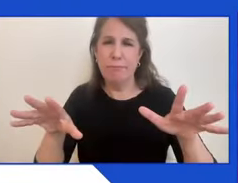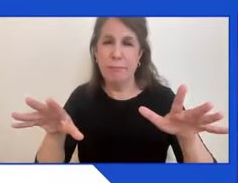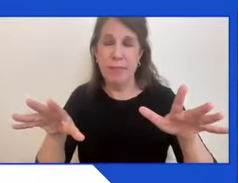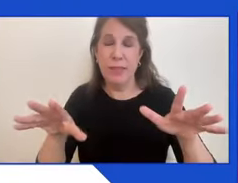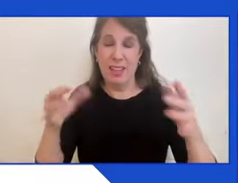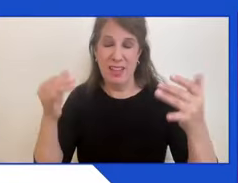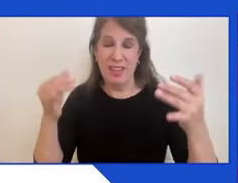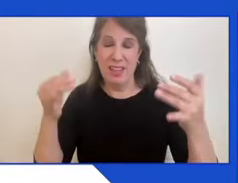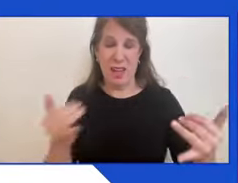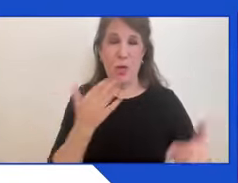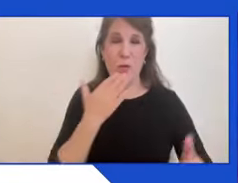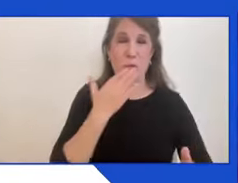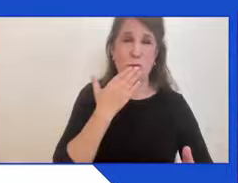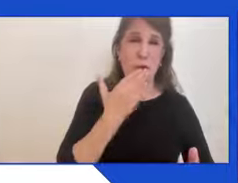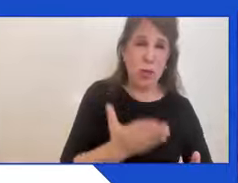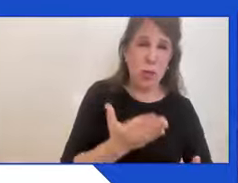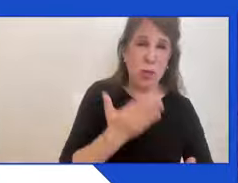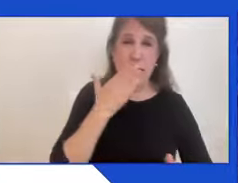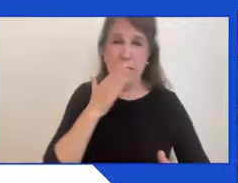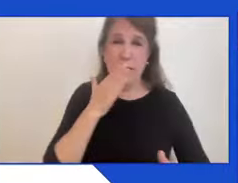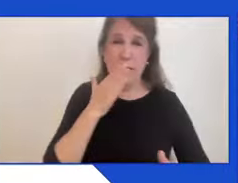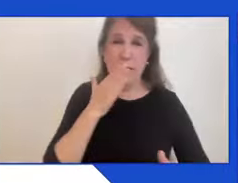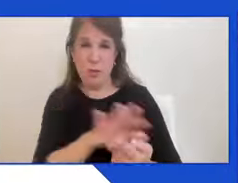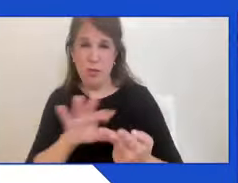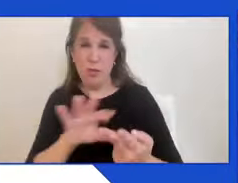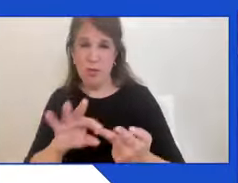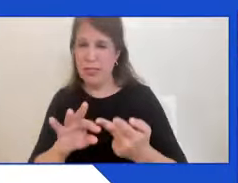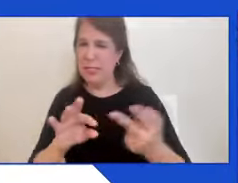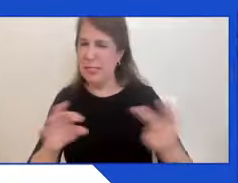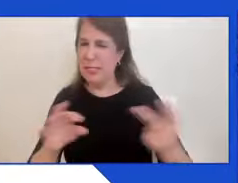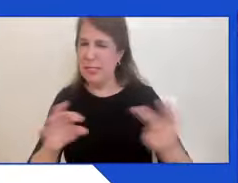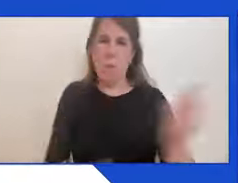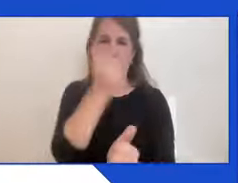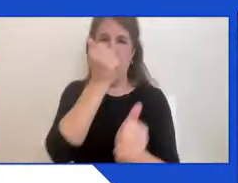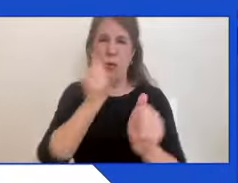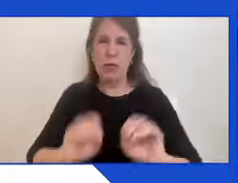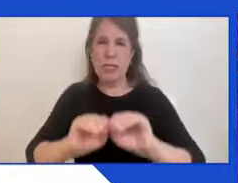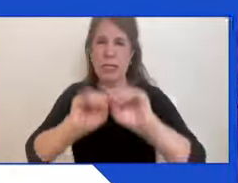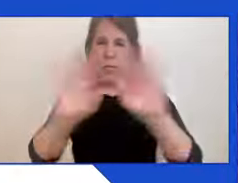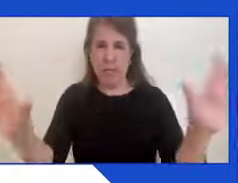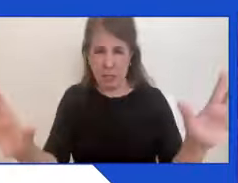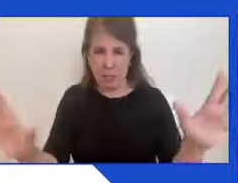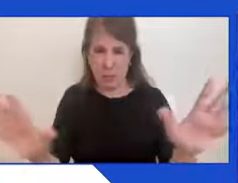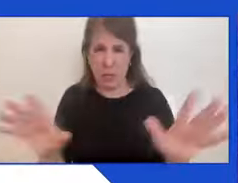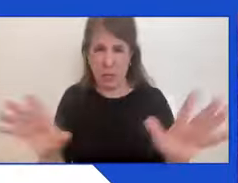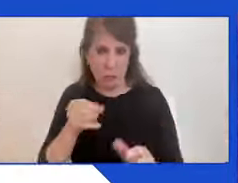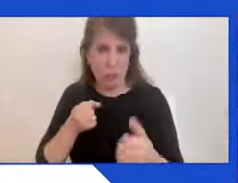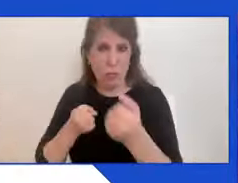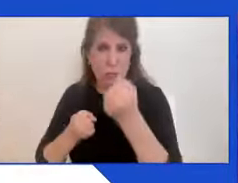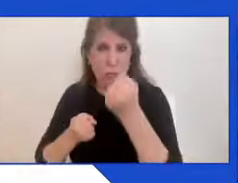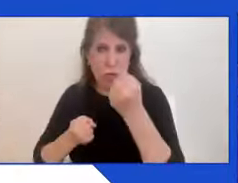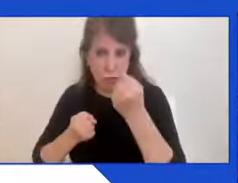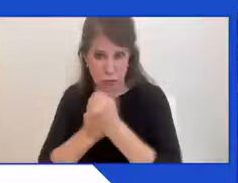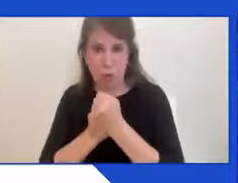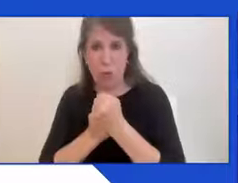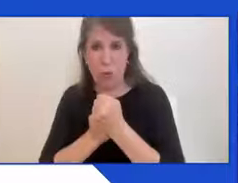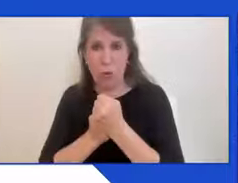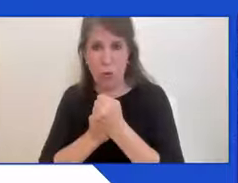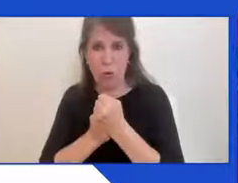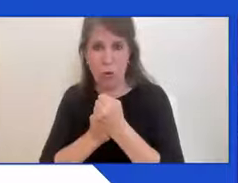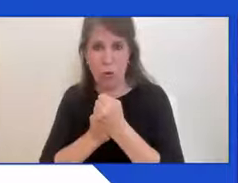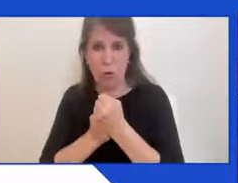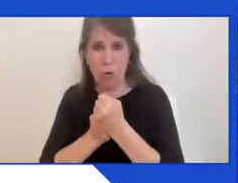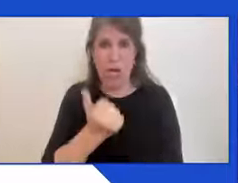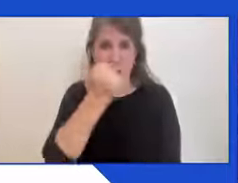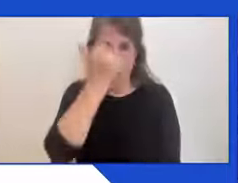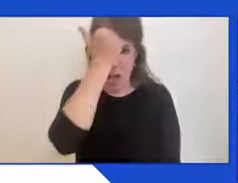been clearer. Do you stand with a terror organization that kills women, children, and the elderly in